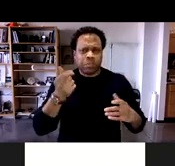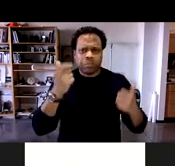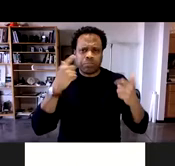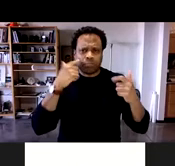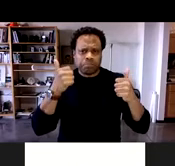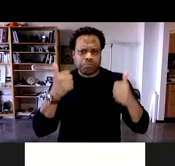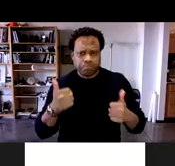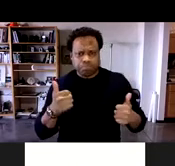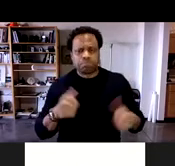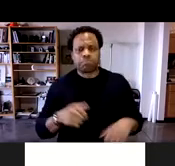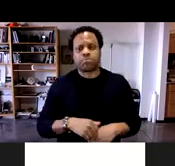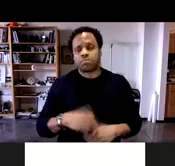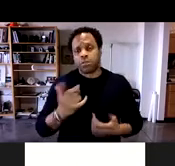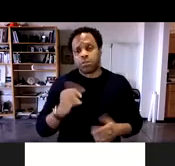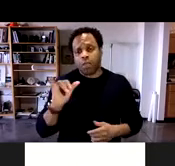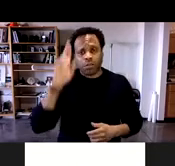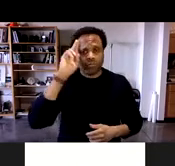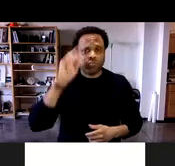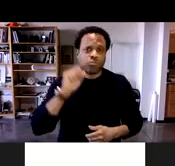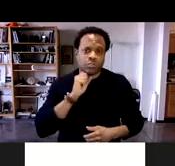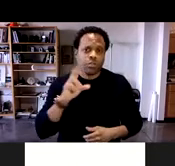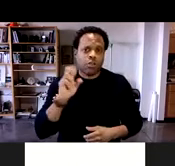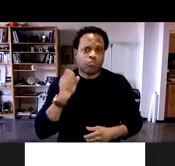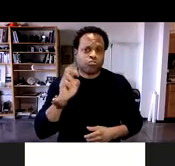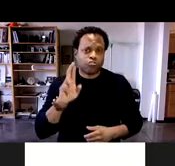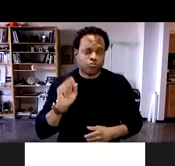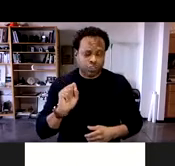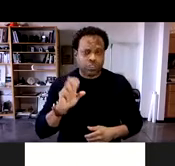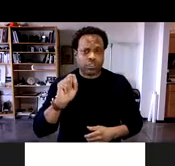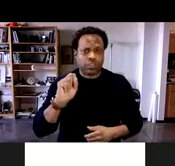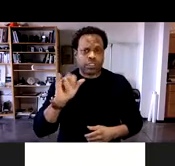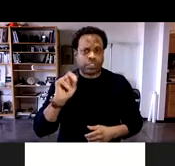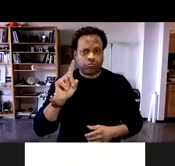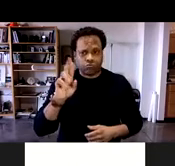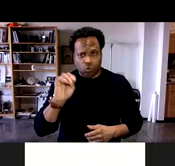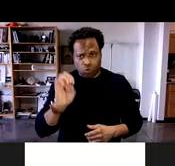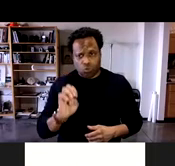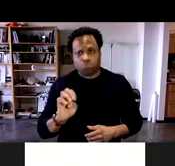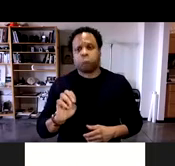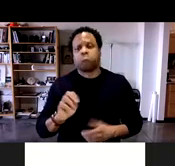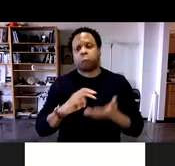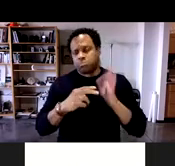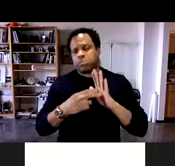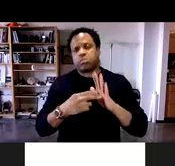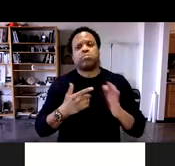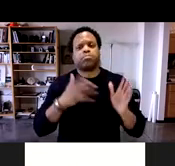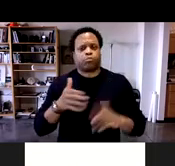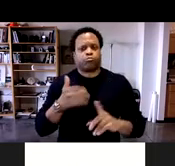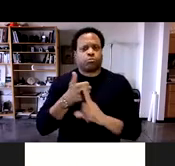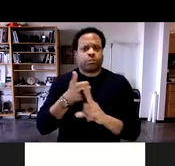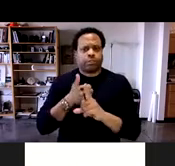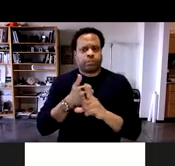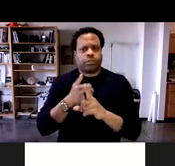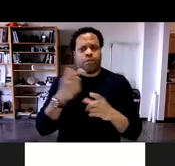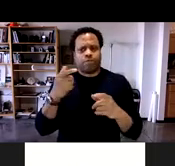Completely deaf, maybe have a little bit of loss of sight, like Usher syndrome, where